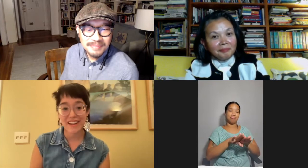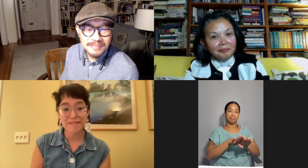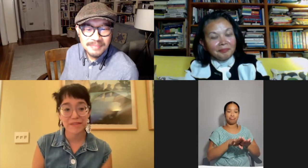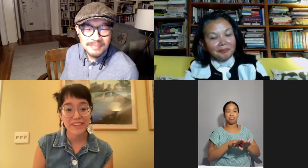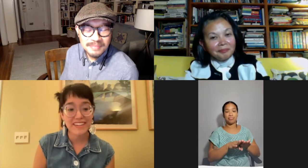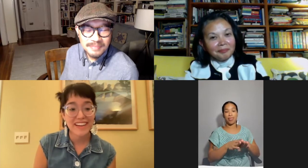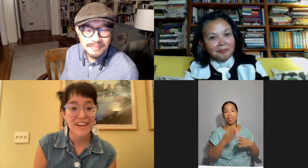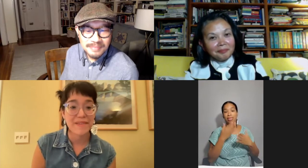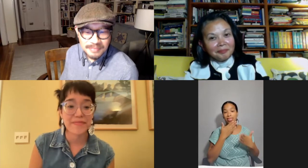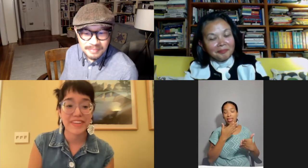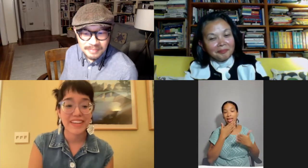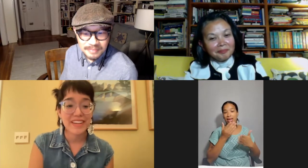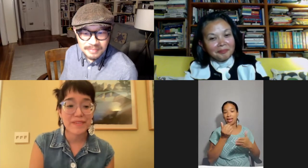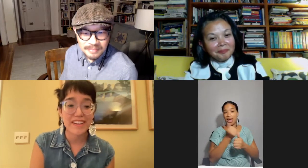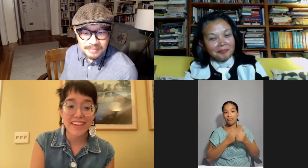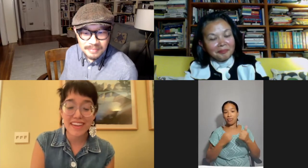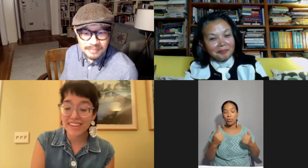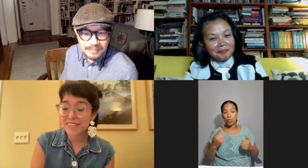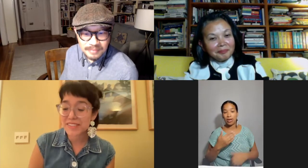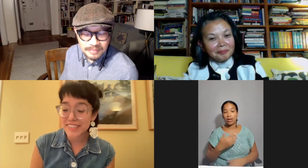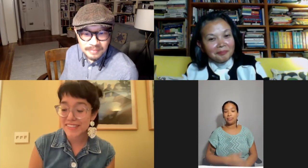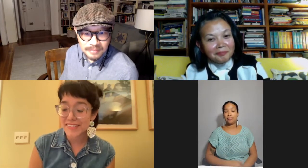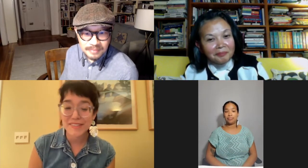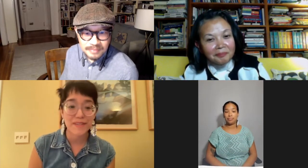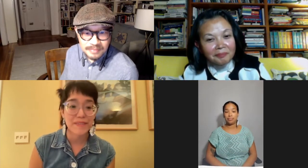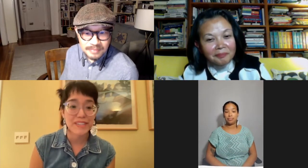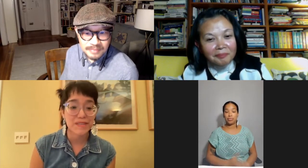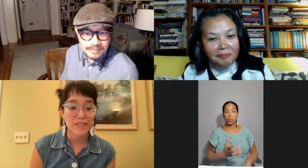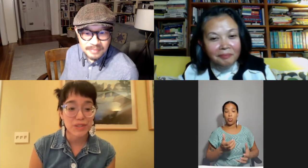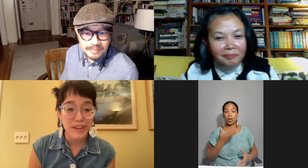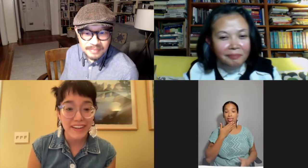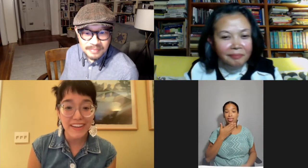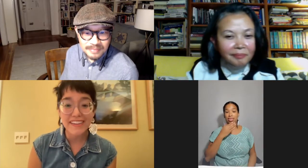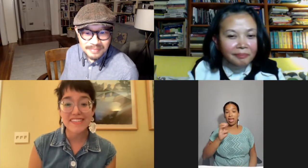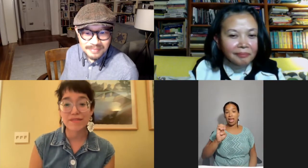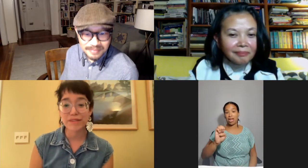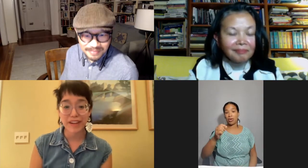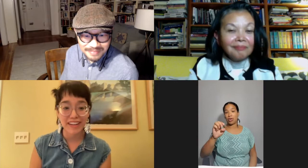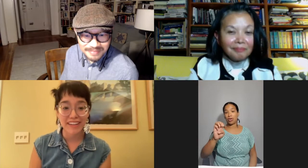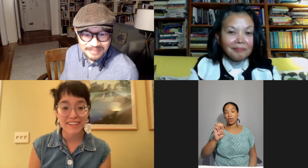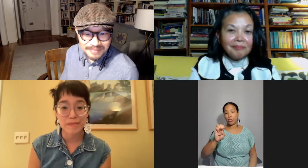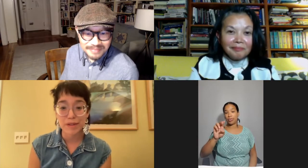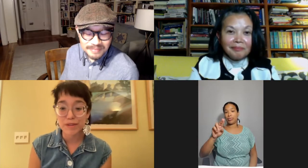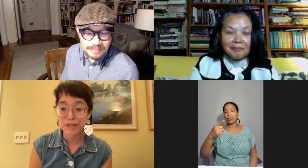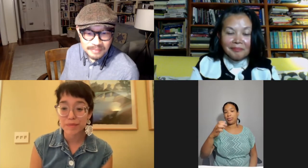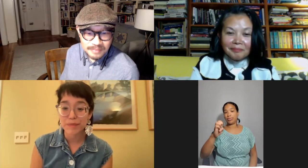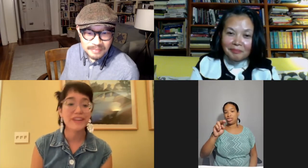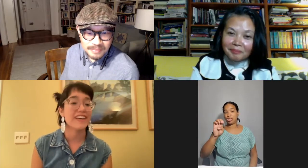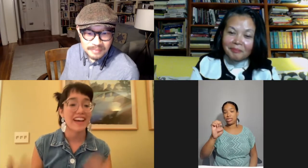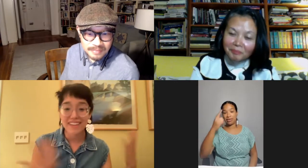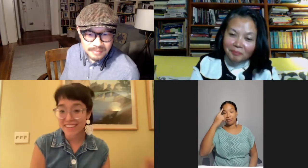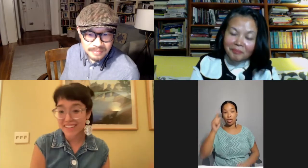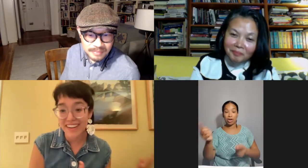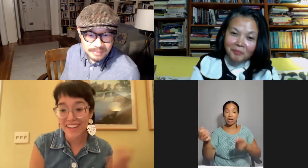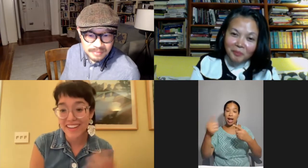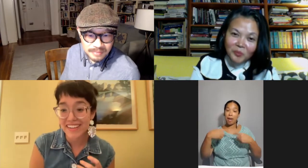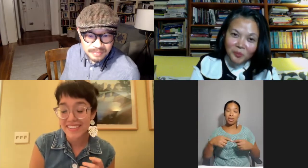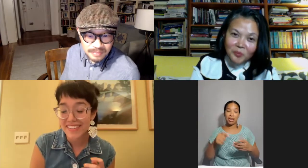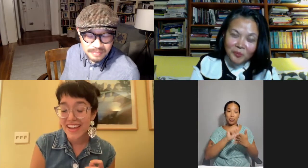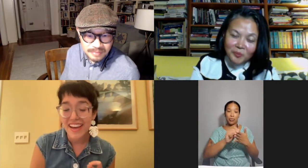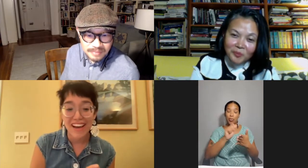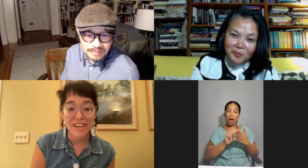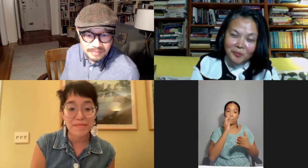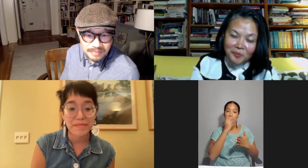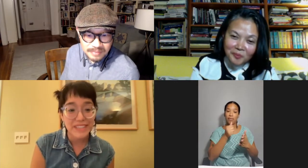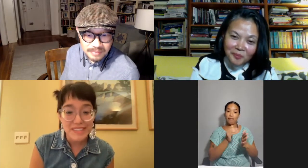thanks to everyone. I want to thank Eugene so much for joining us, for writing this beautiful book, and the